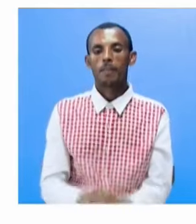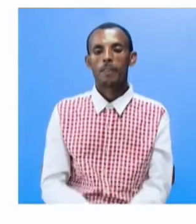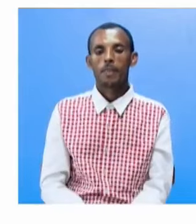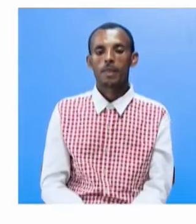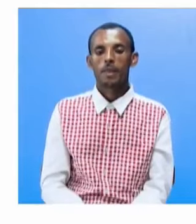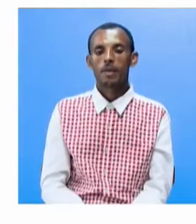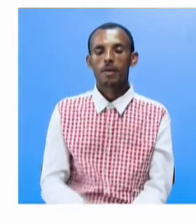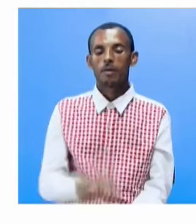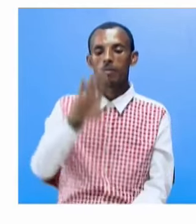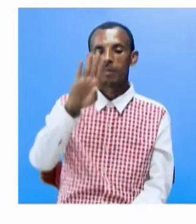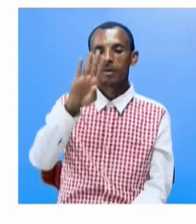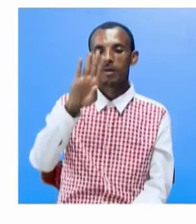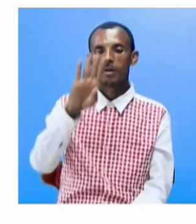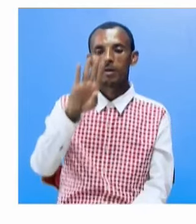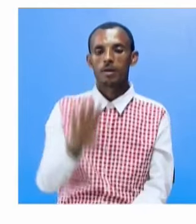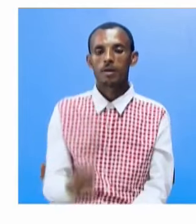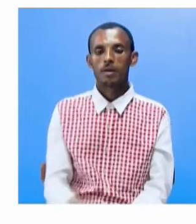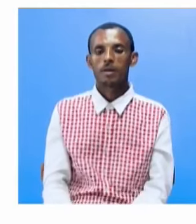B,